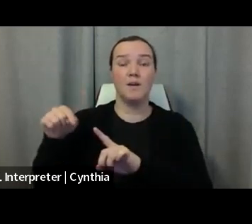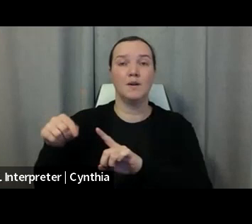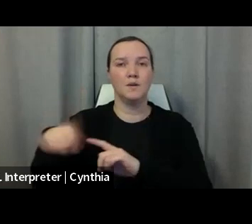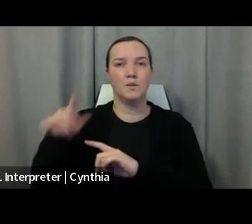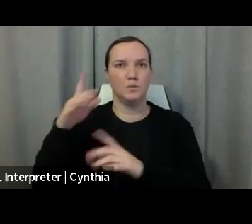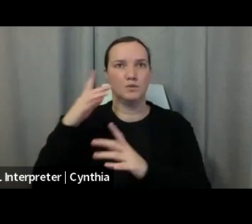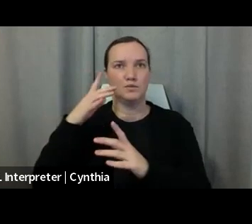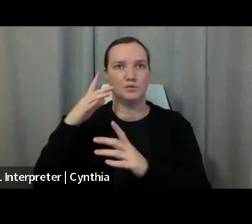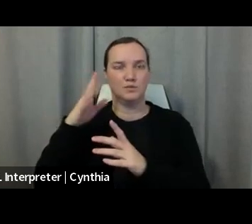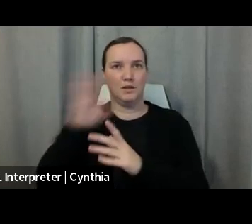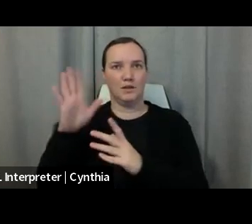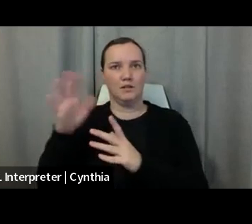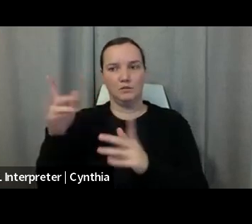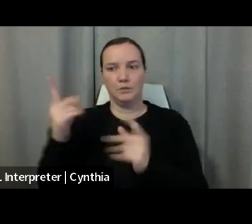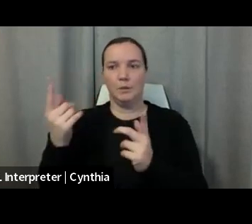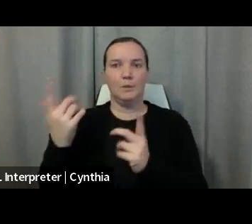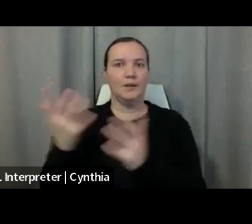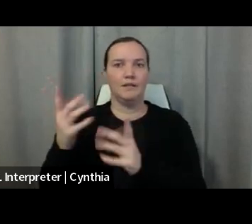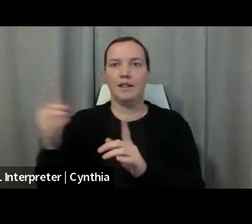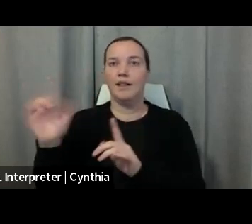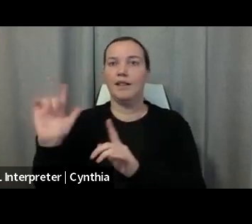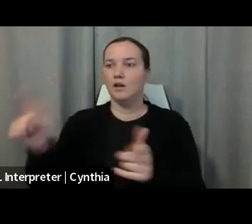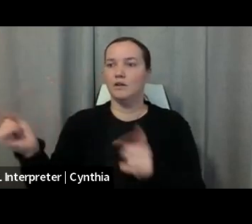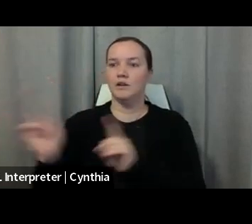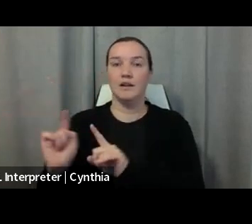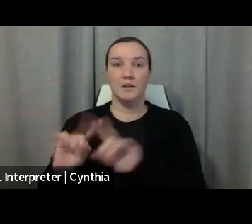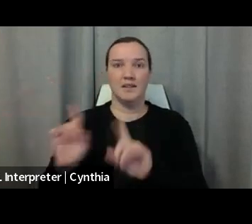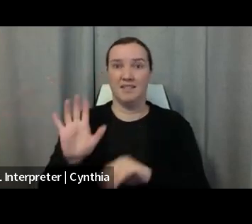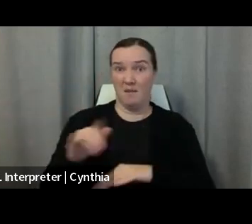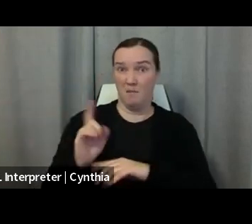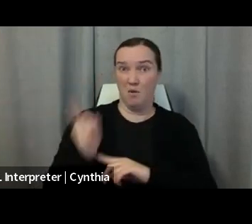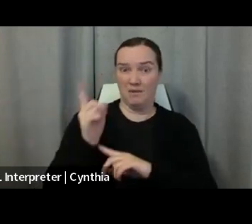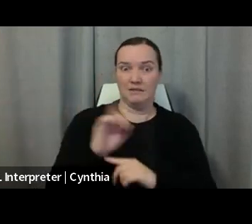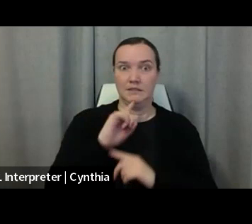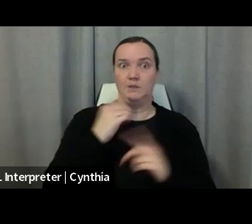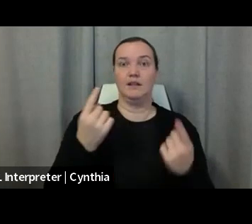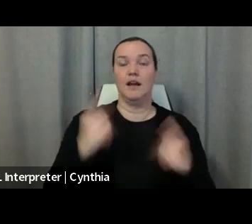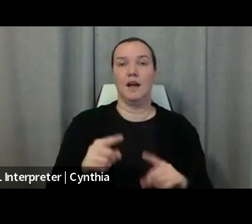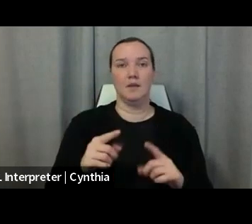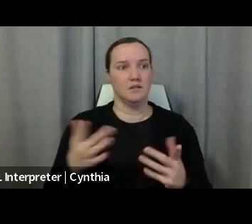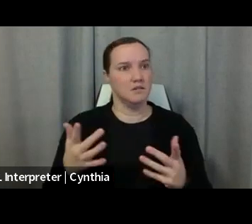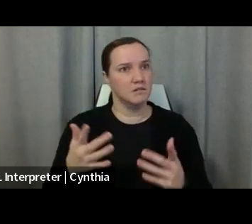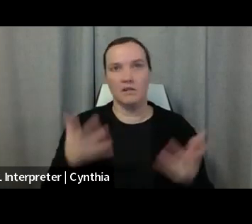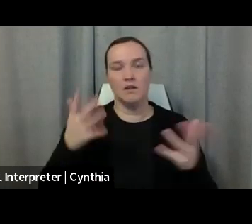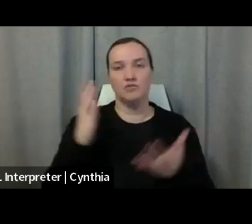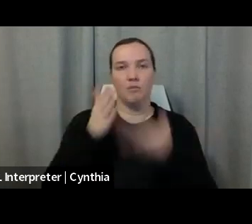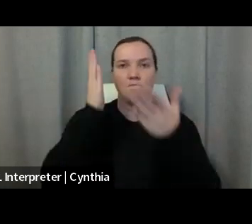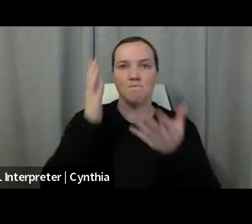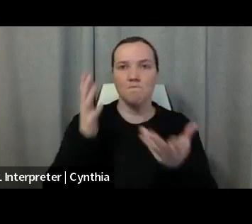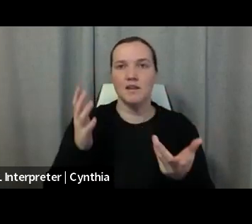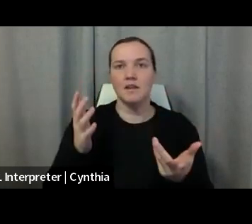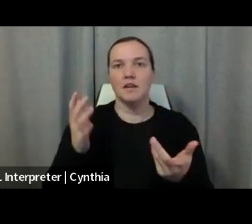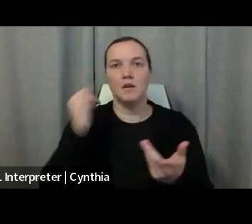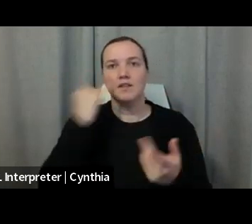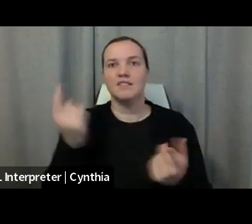likely revisit, you might pull that person aside later on, but maybe in the moment of how serious something is, or if you're in process of trying to accomplish something else and you're